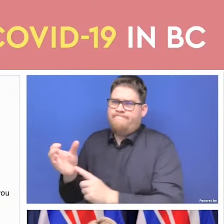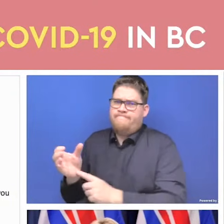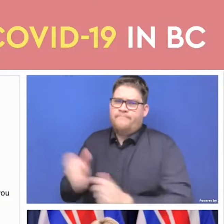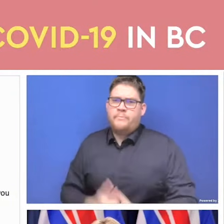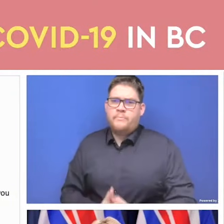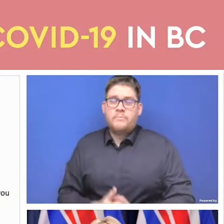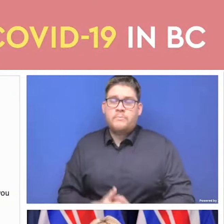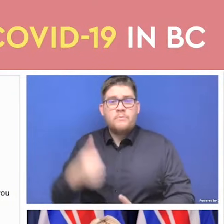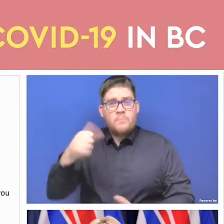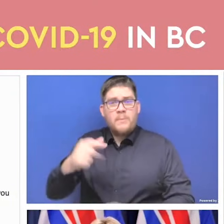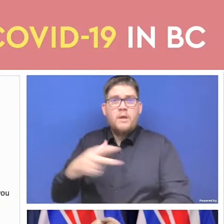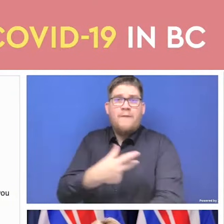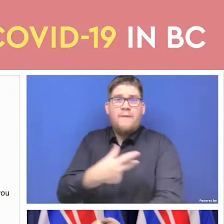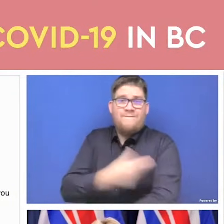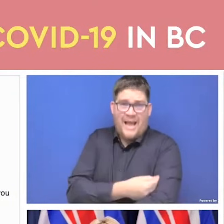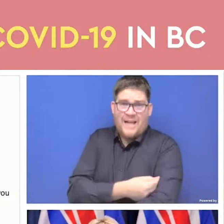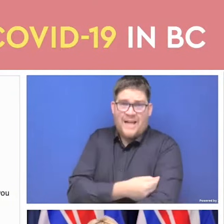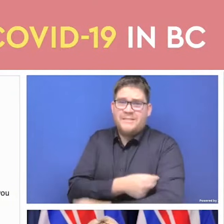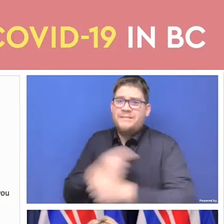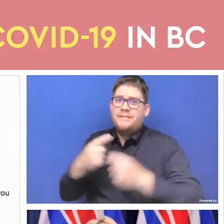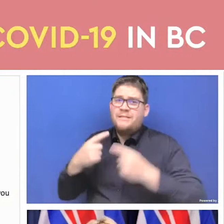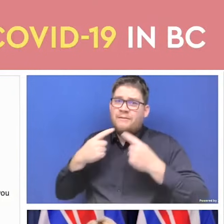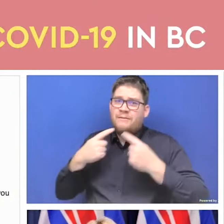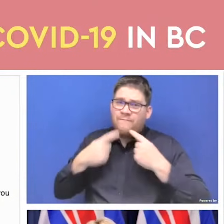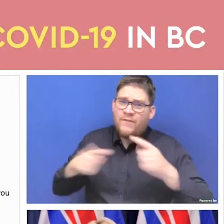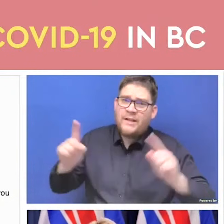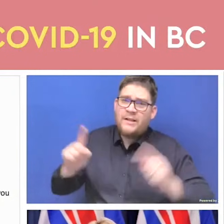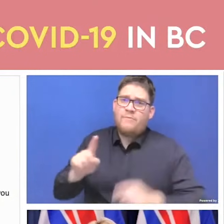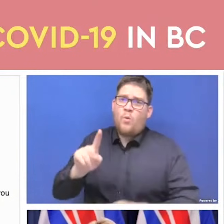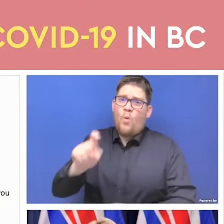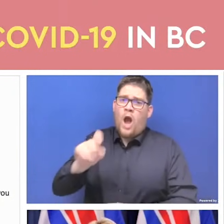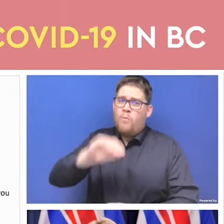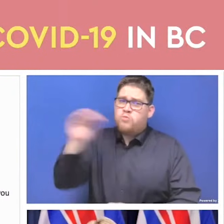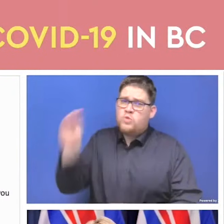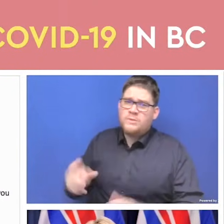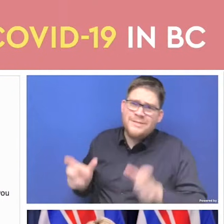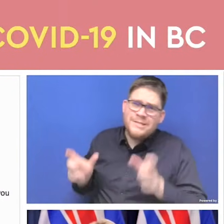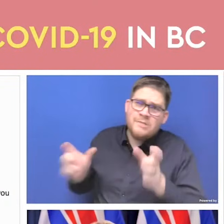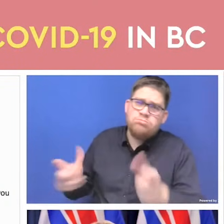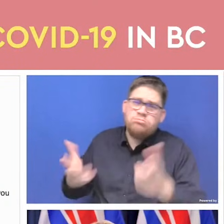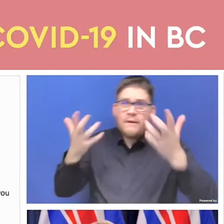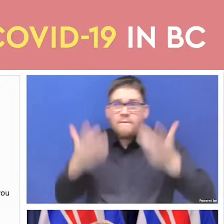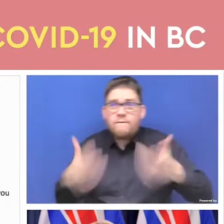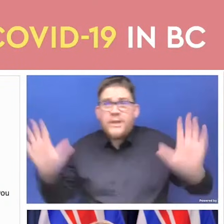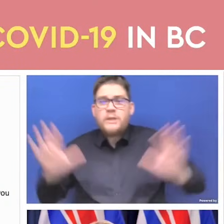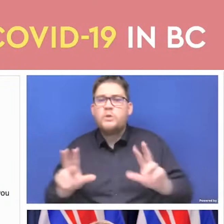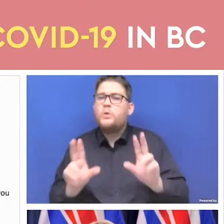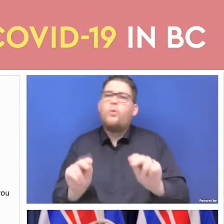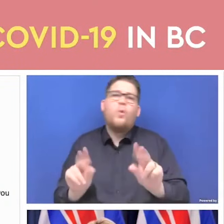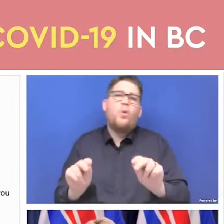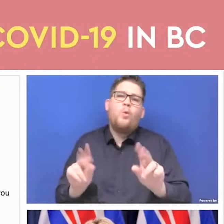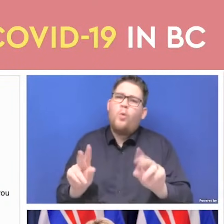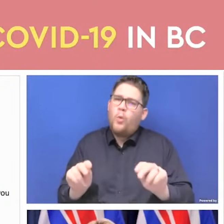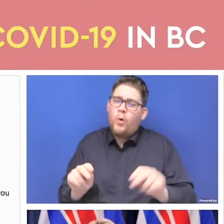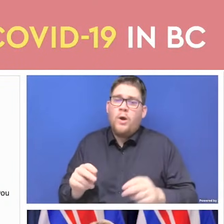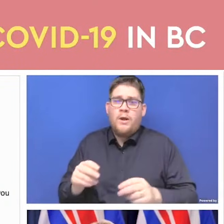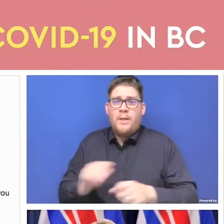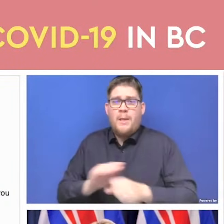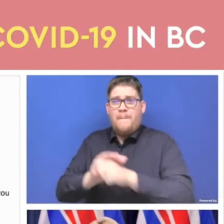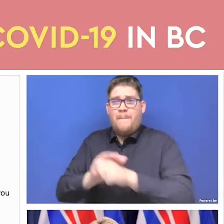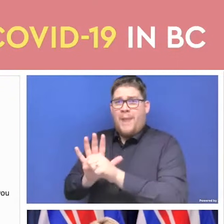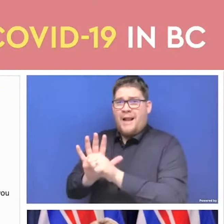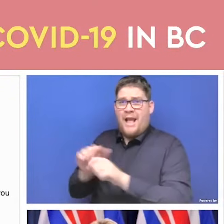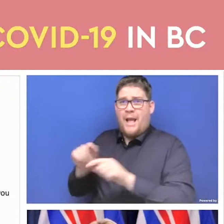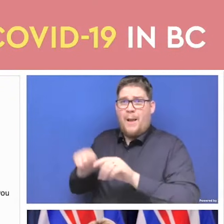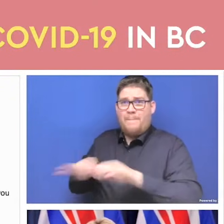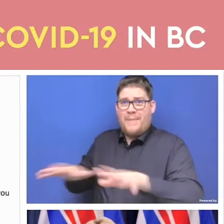100%. And when this virus is circulating, we still have to take additional measures to protect those who are most at risk, to protect our